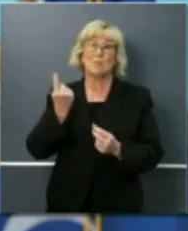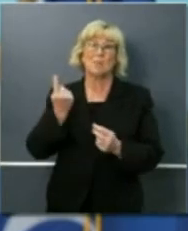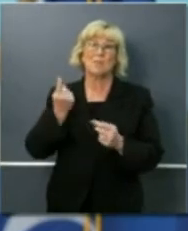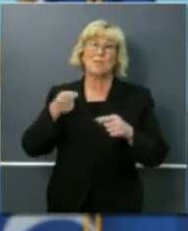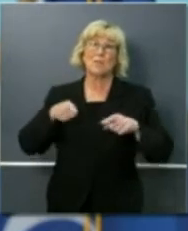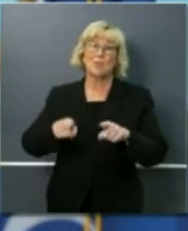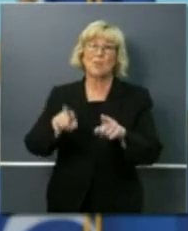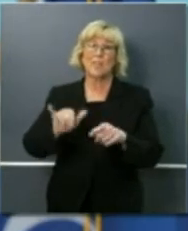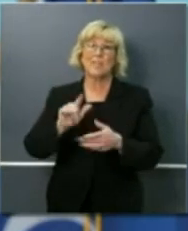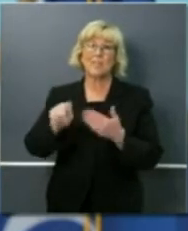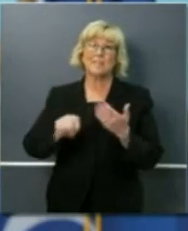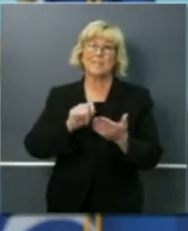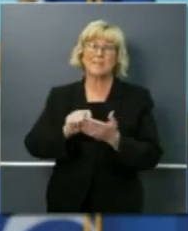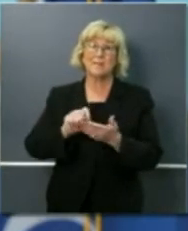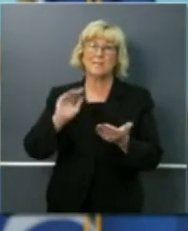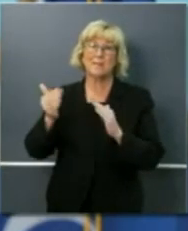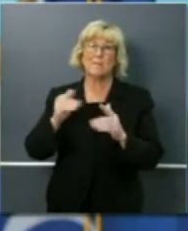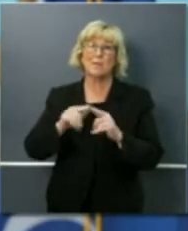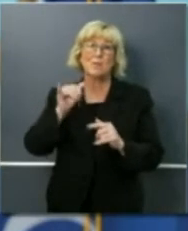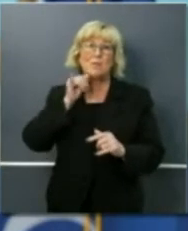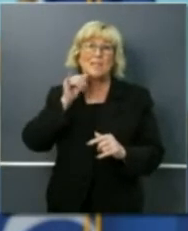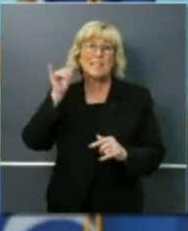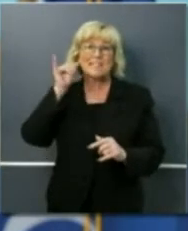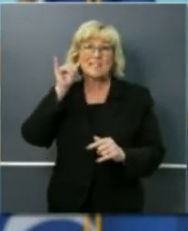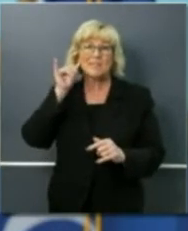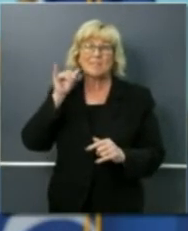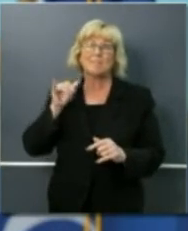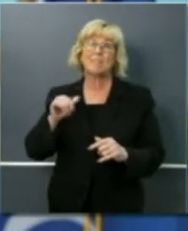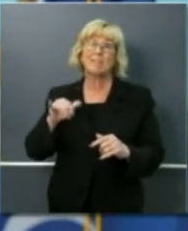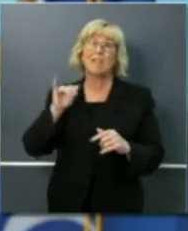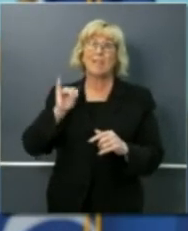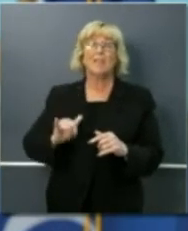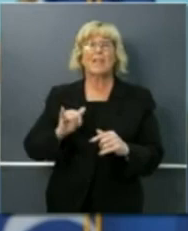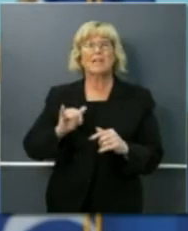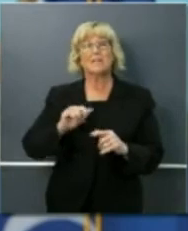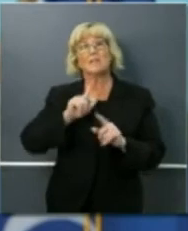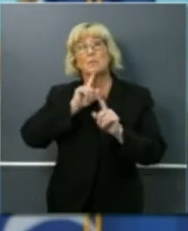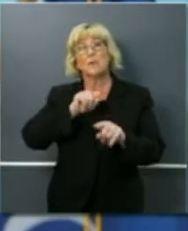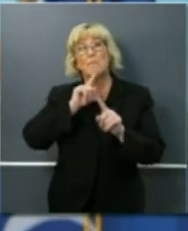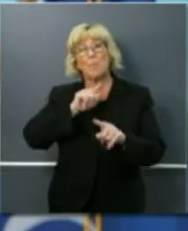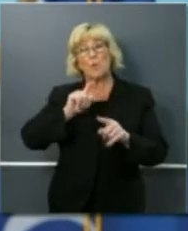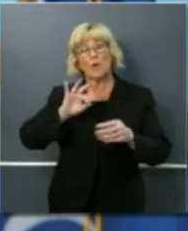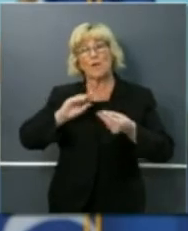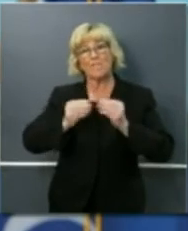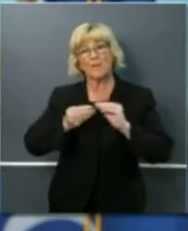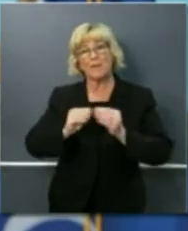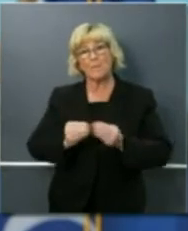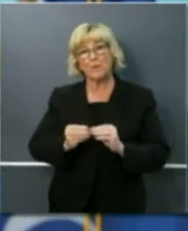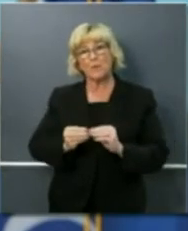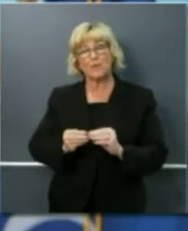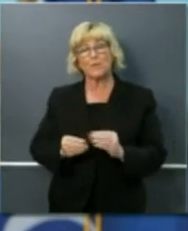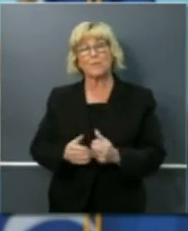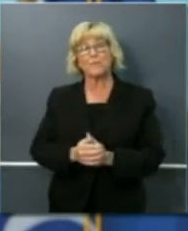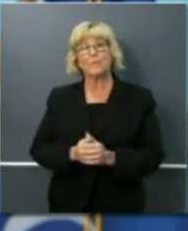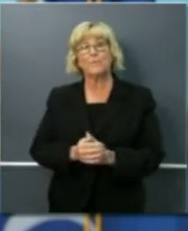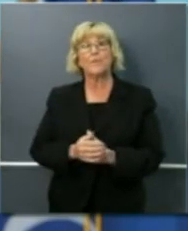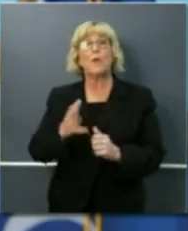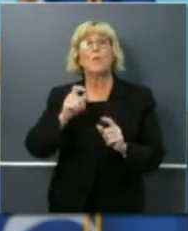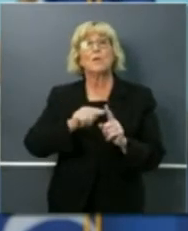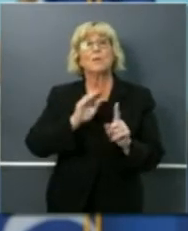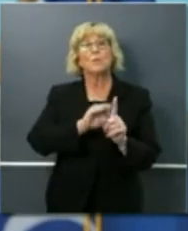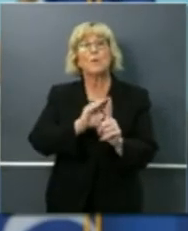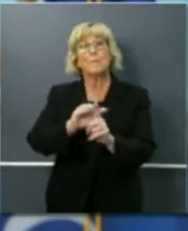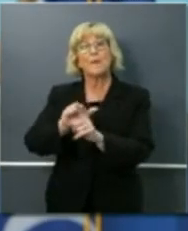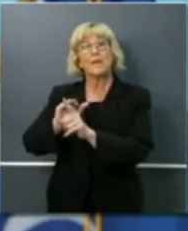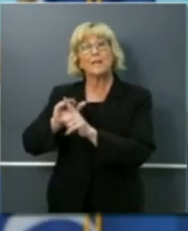time yesterday. So that's the progress report in terms of the numbers. I want to remind